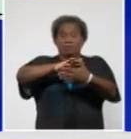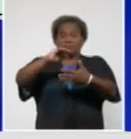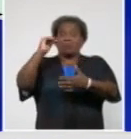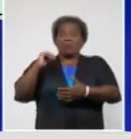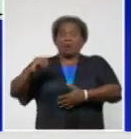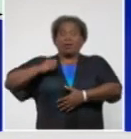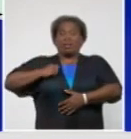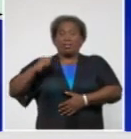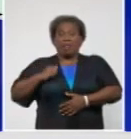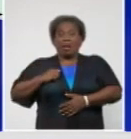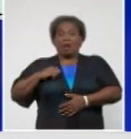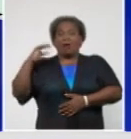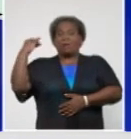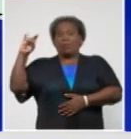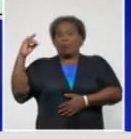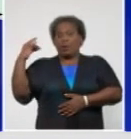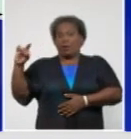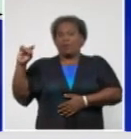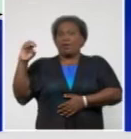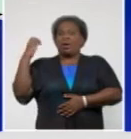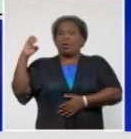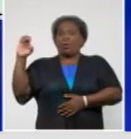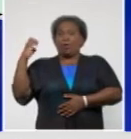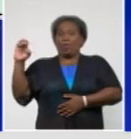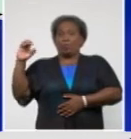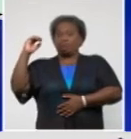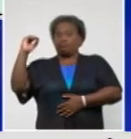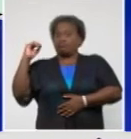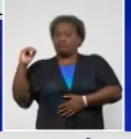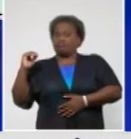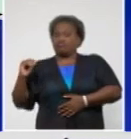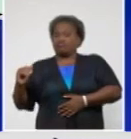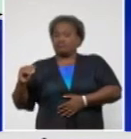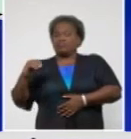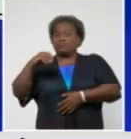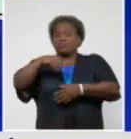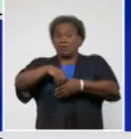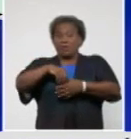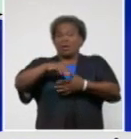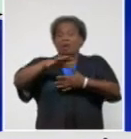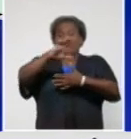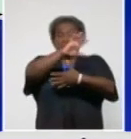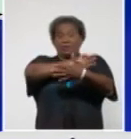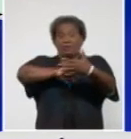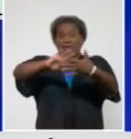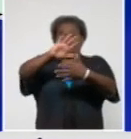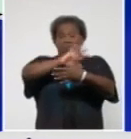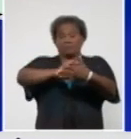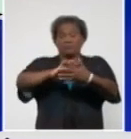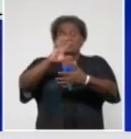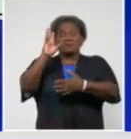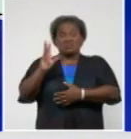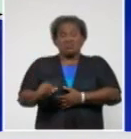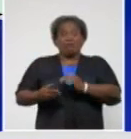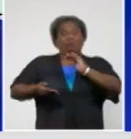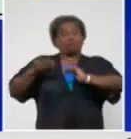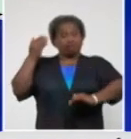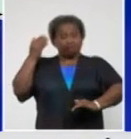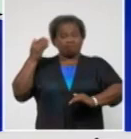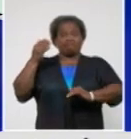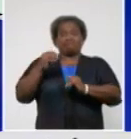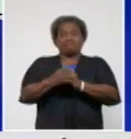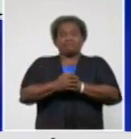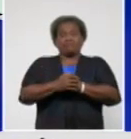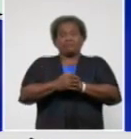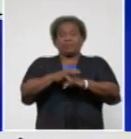our region, followed by Canada, Bolivia, and Ecuador, with high numbers of confirmed cases